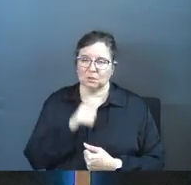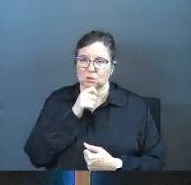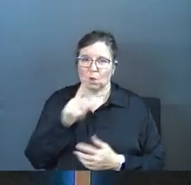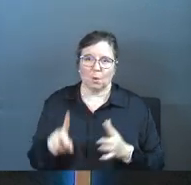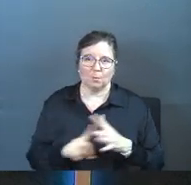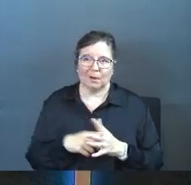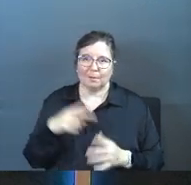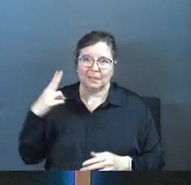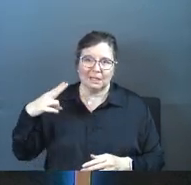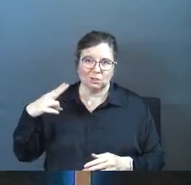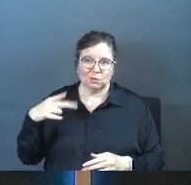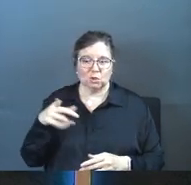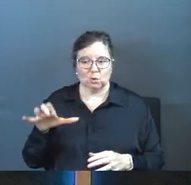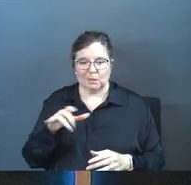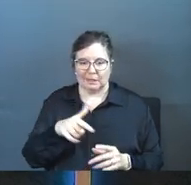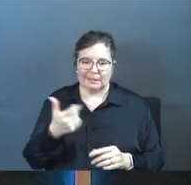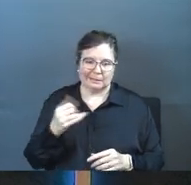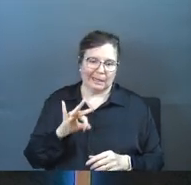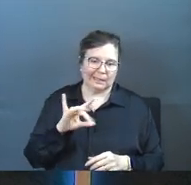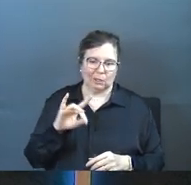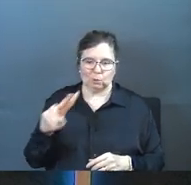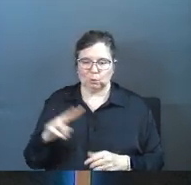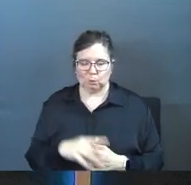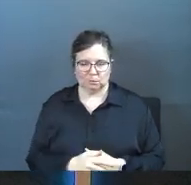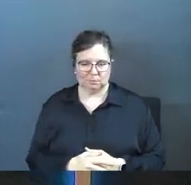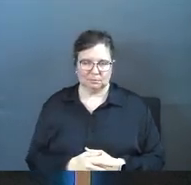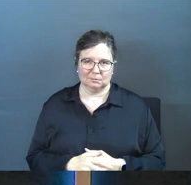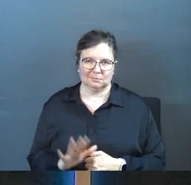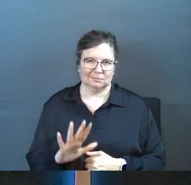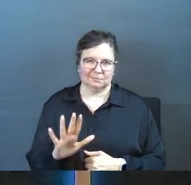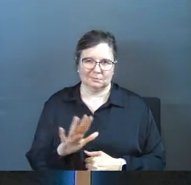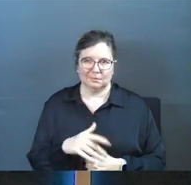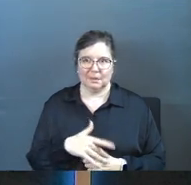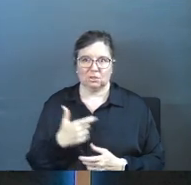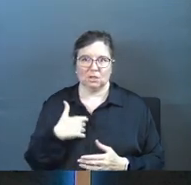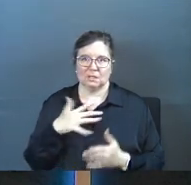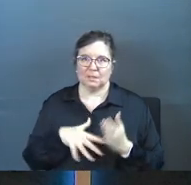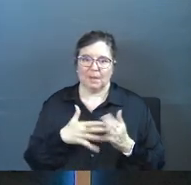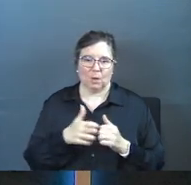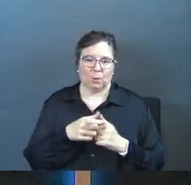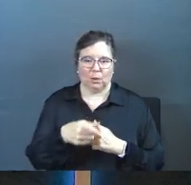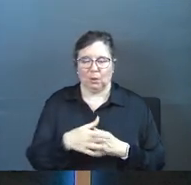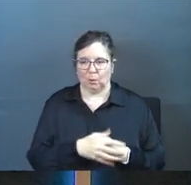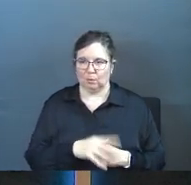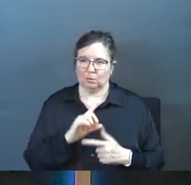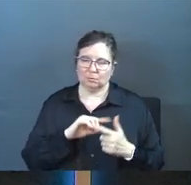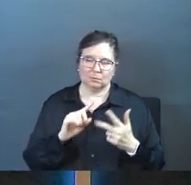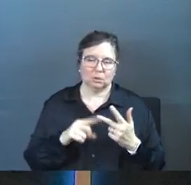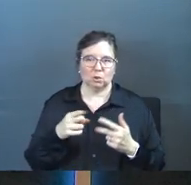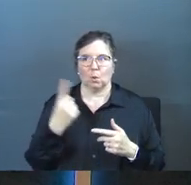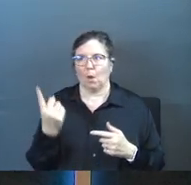Don't bring up their history. You did this in 1982. There's such a pattern with you.